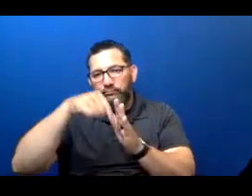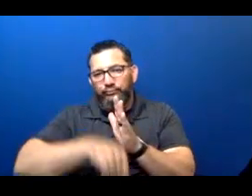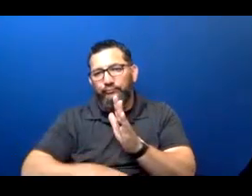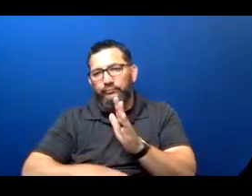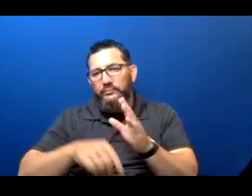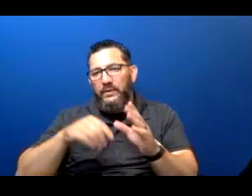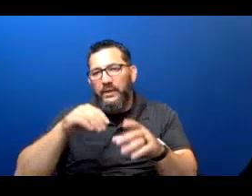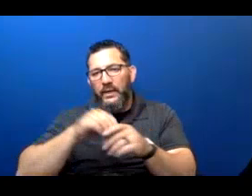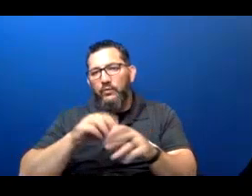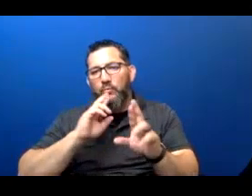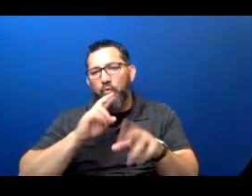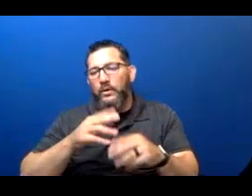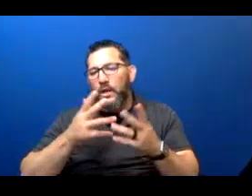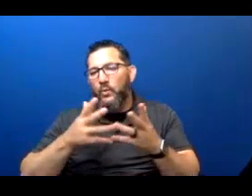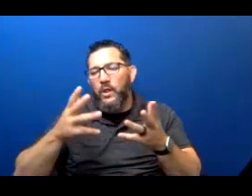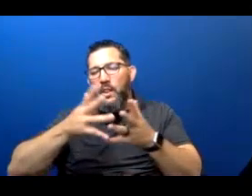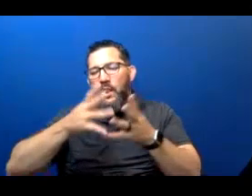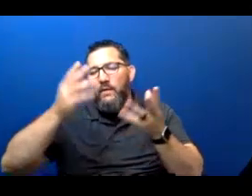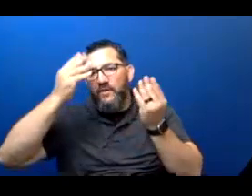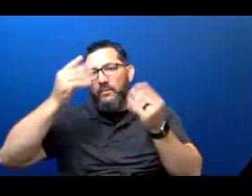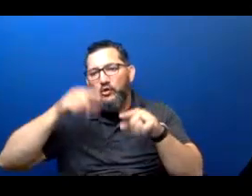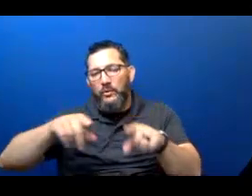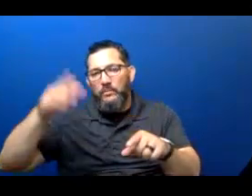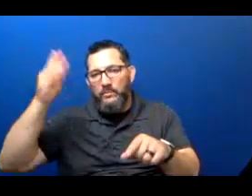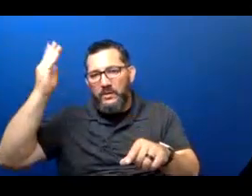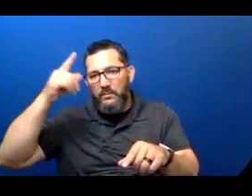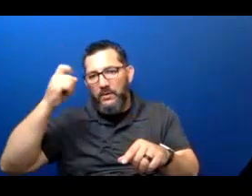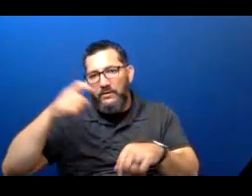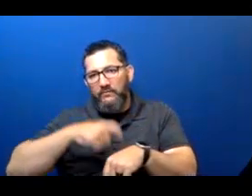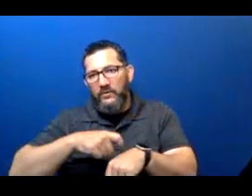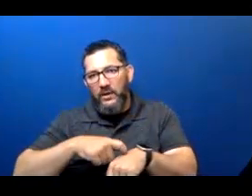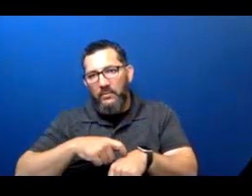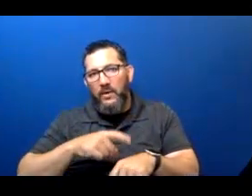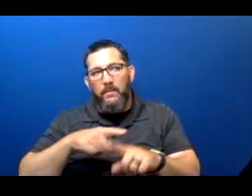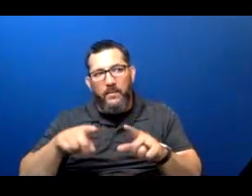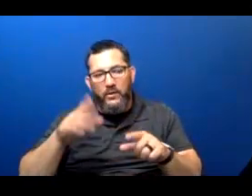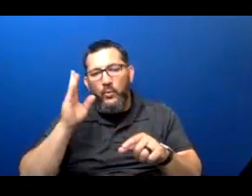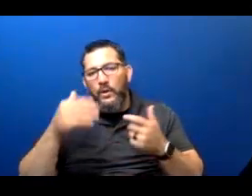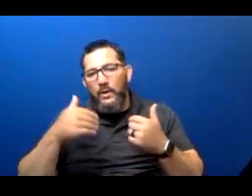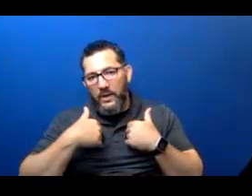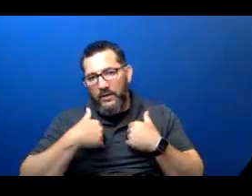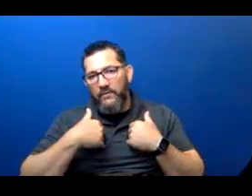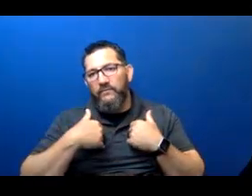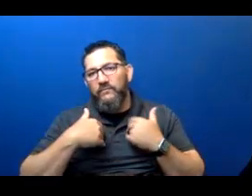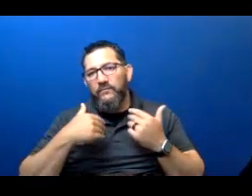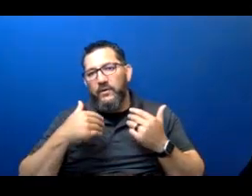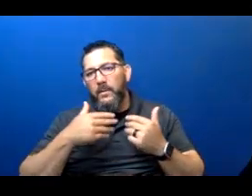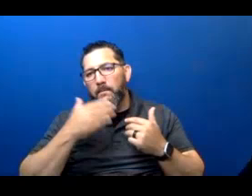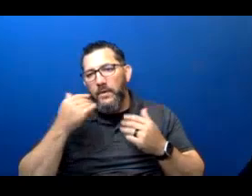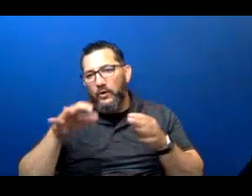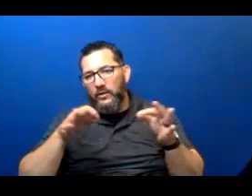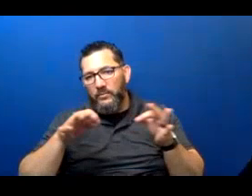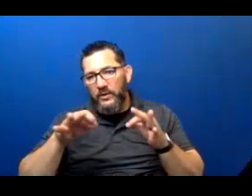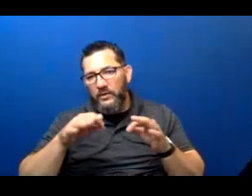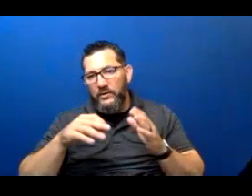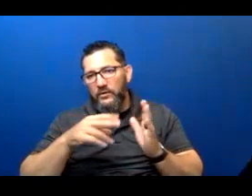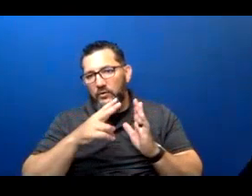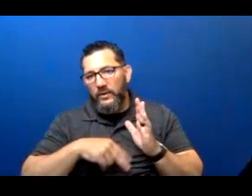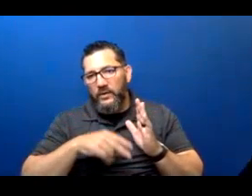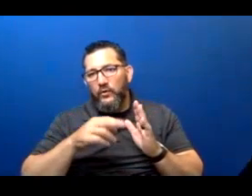didn't want to include a lot of information in the presentation just because of time, but there will be a better explanation on the